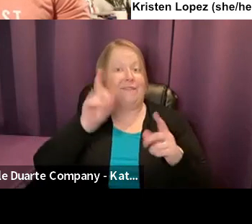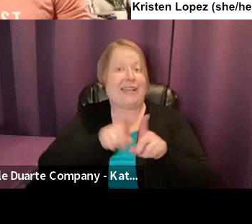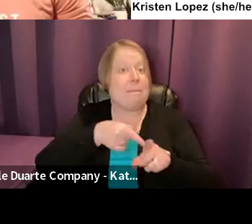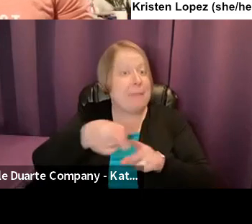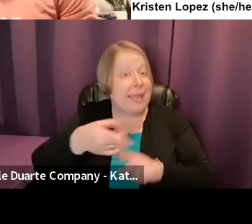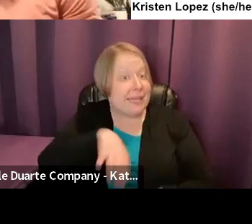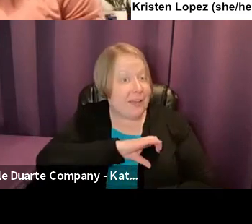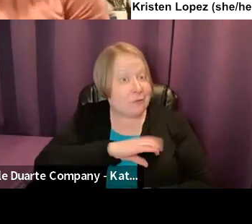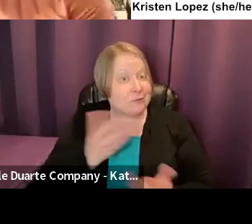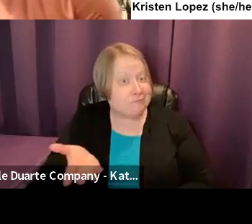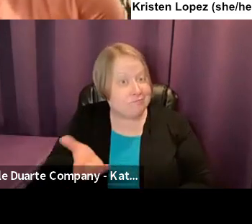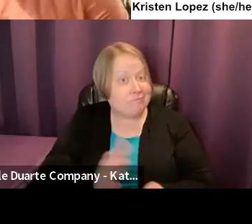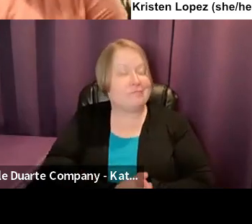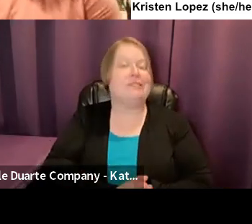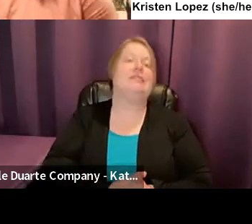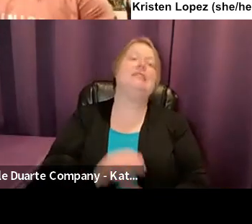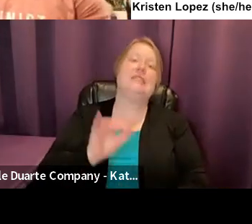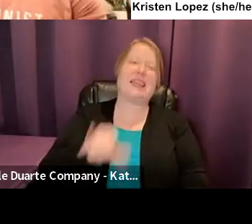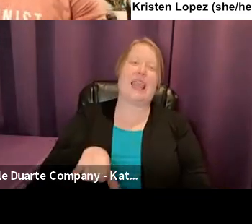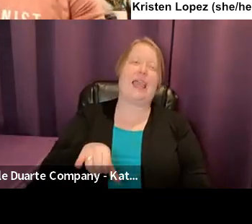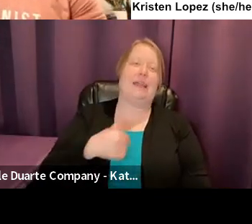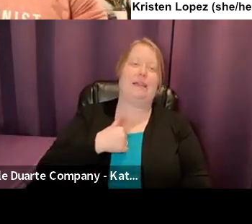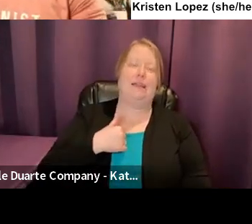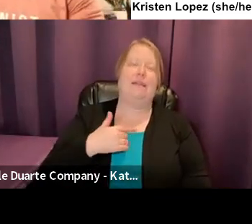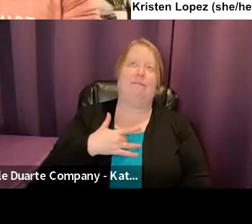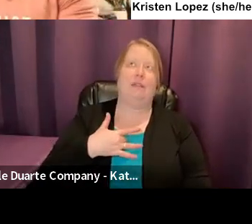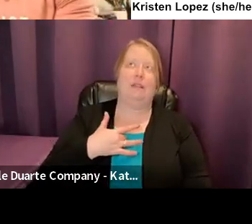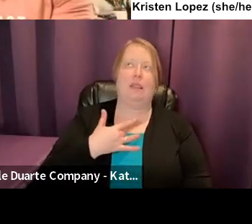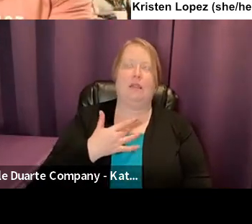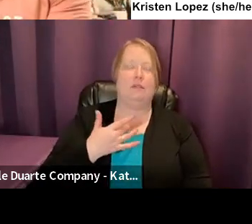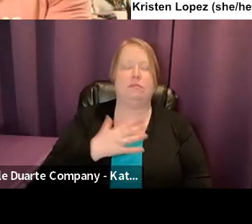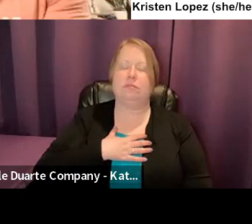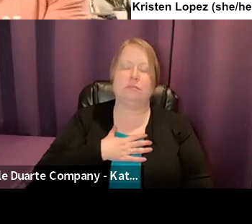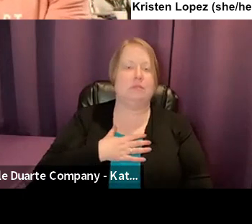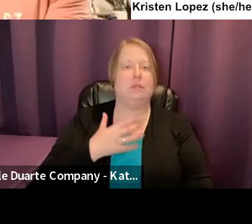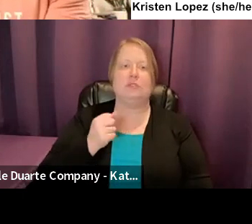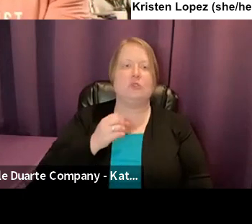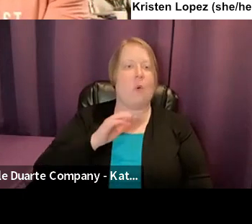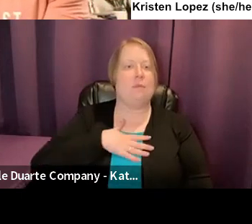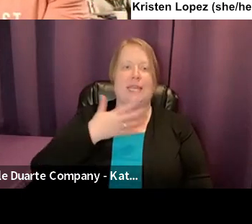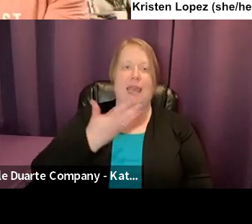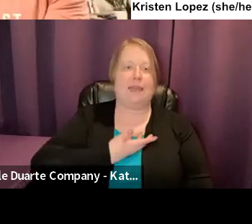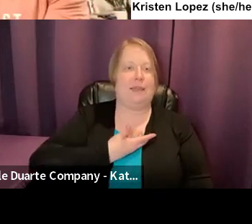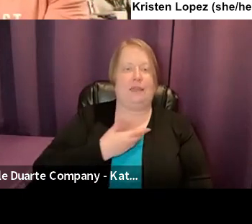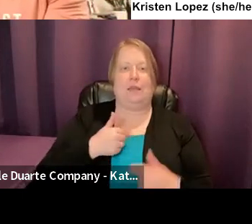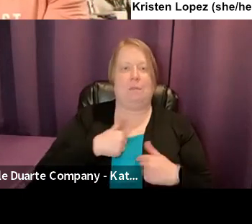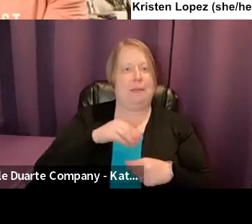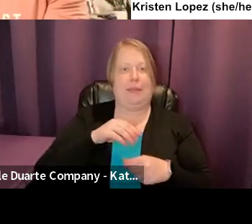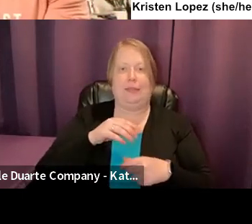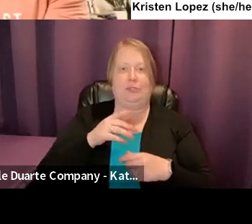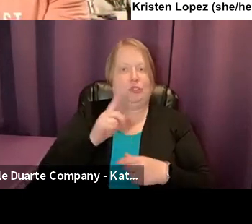right? And that to me is one of the most upsetting things about existing in the world as someone who